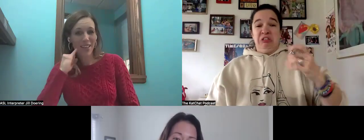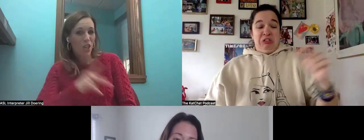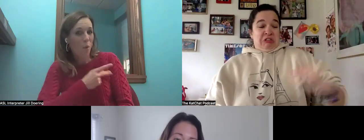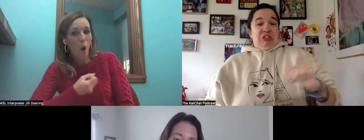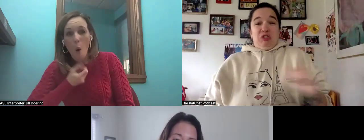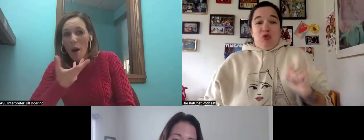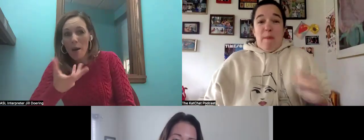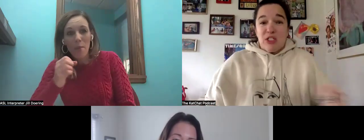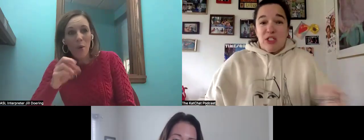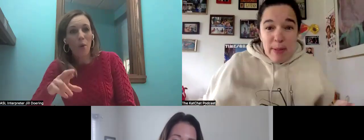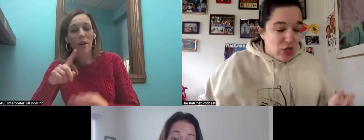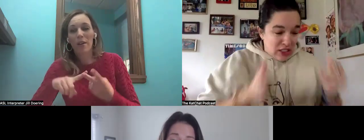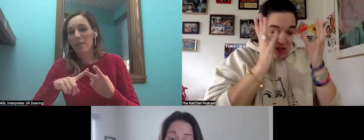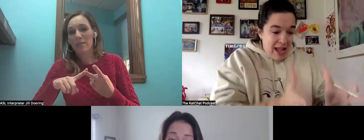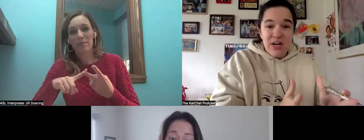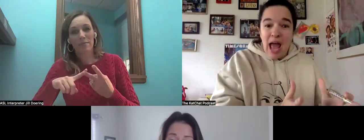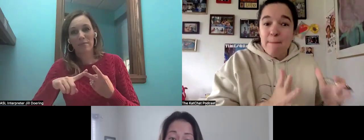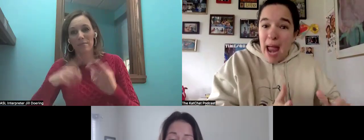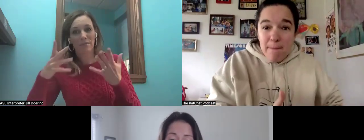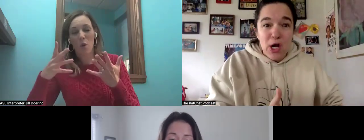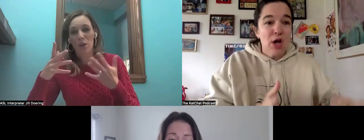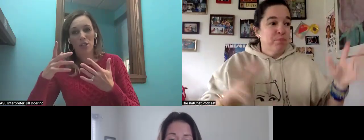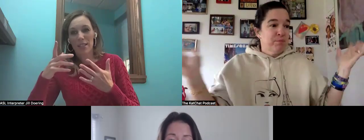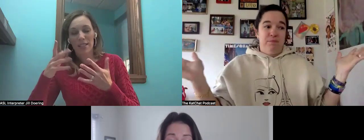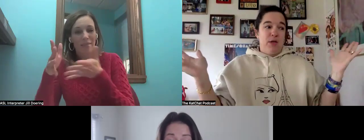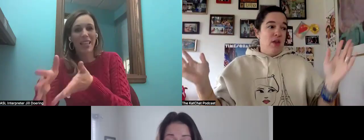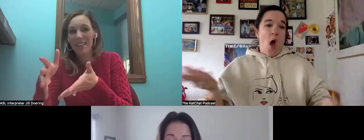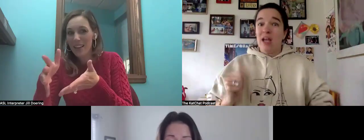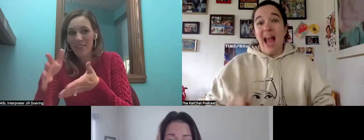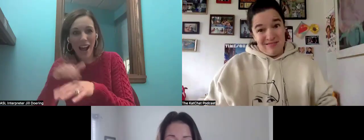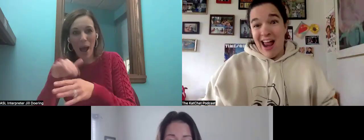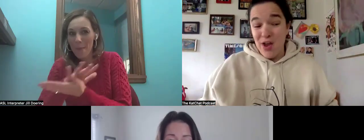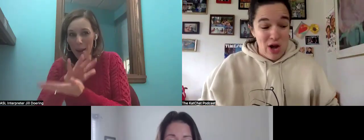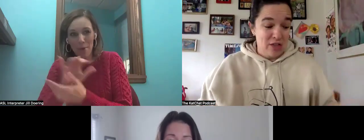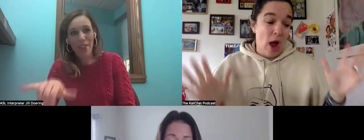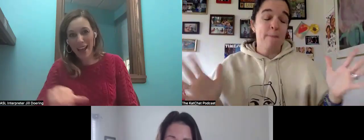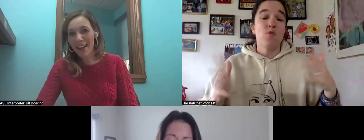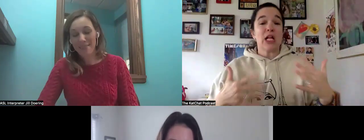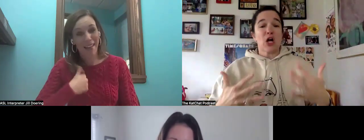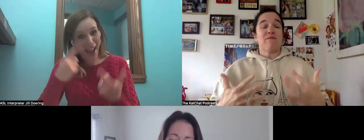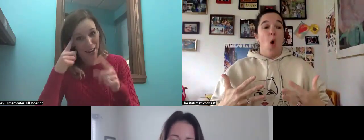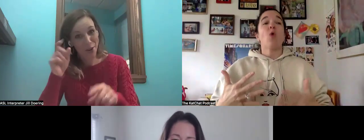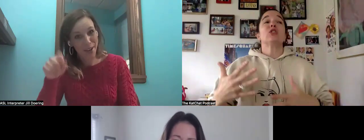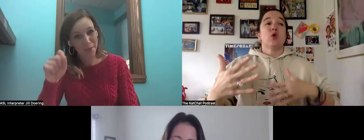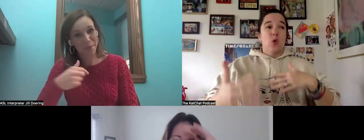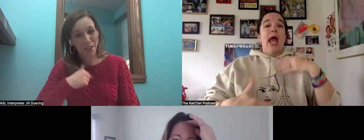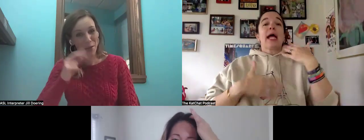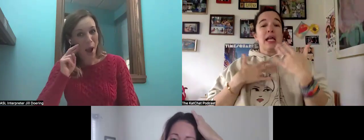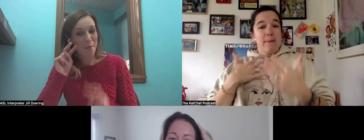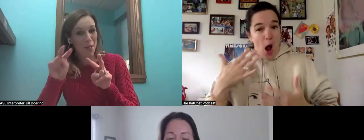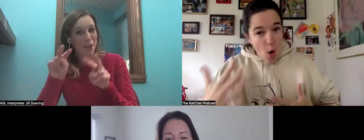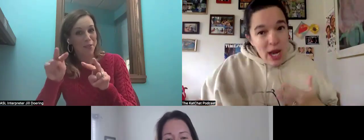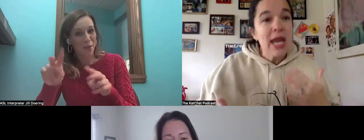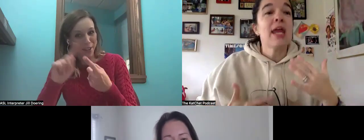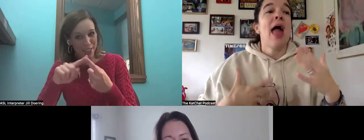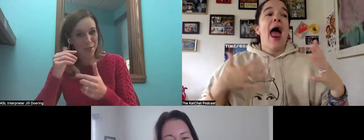just scribble, just leave it on paper. You Right. know, yeah, I agree. So I'm really looking forward to